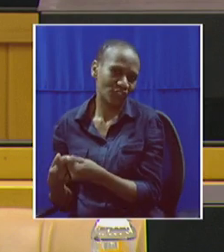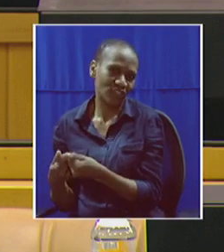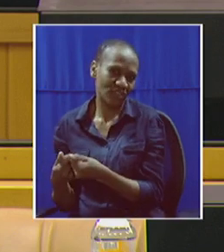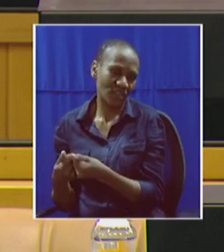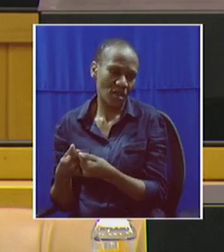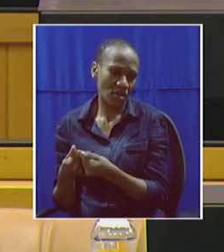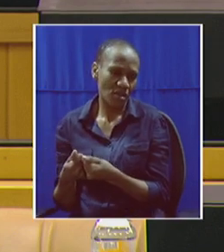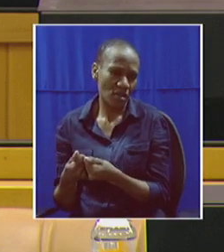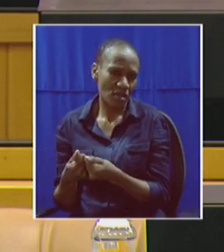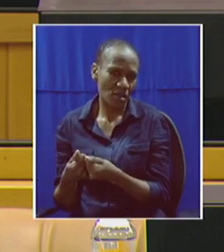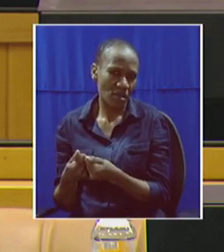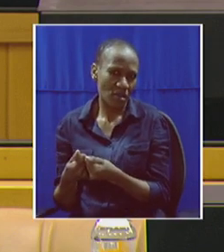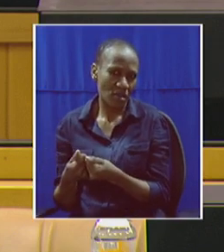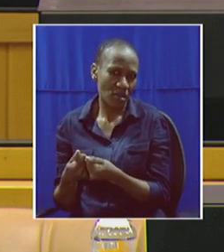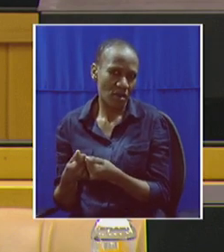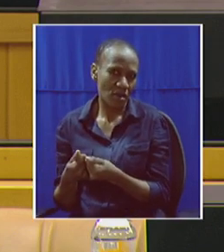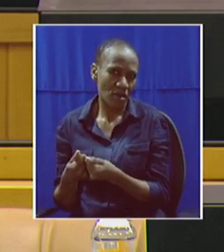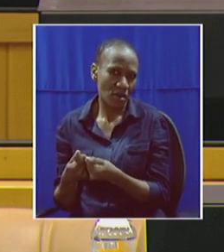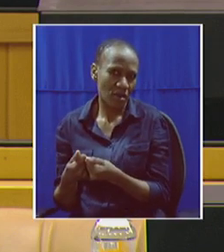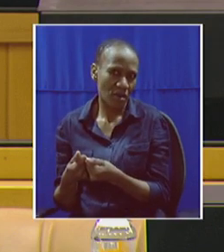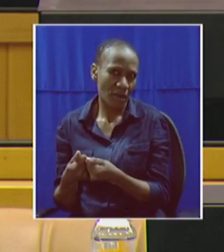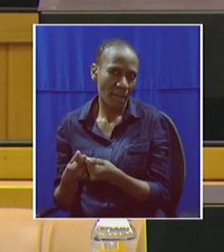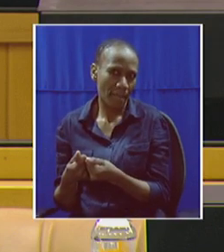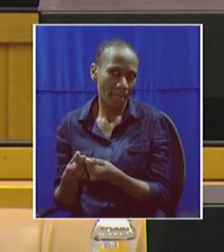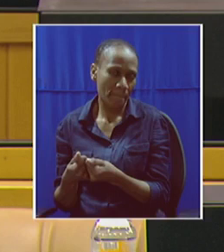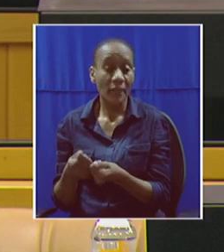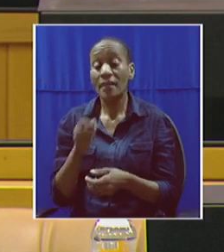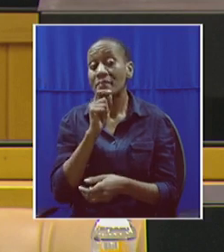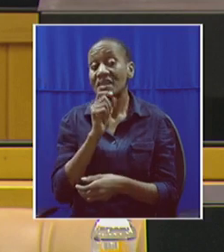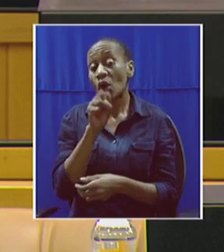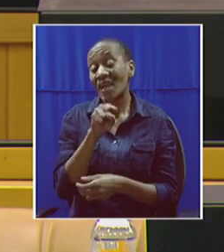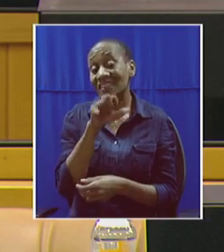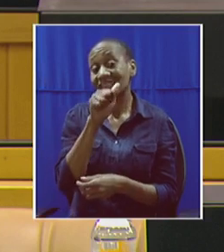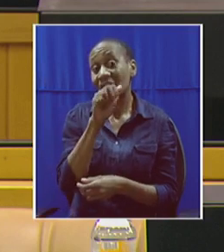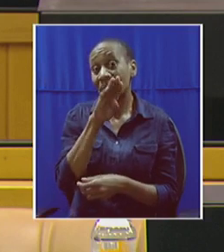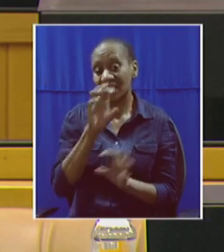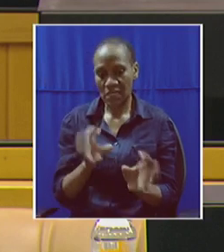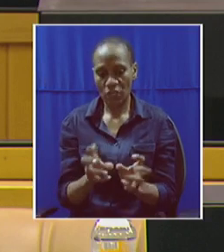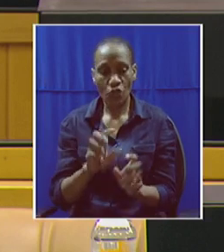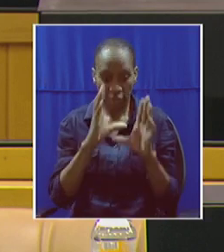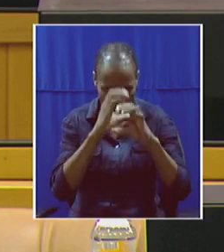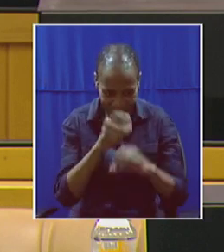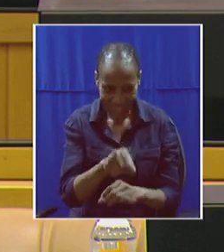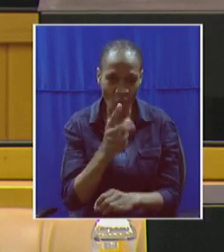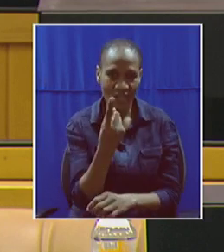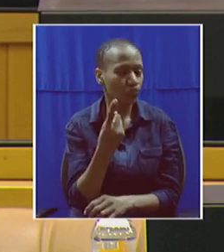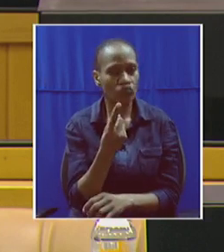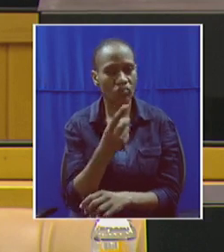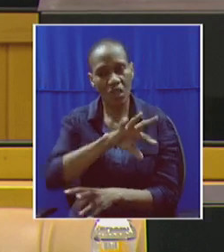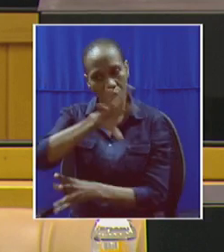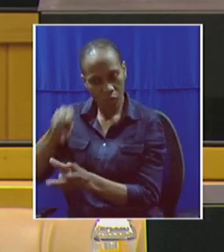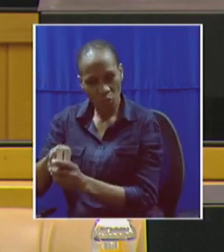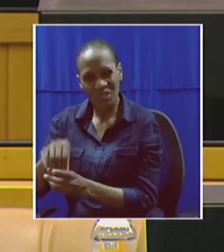concern our normal sabc radio stations it also affects impra